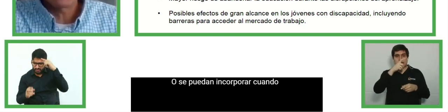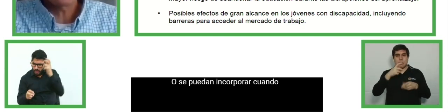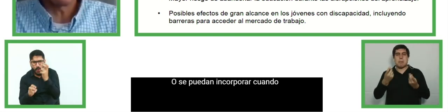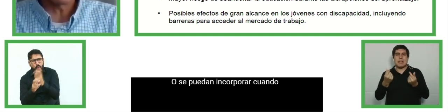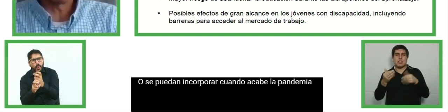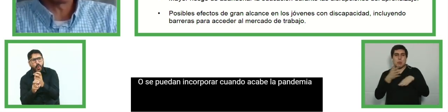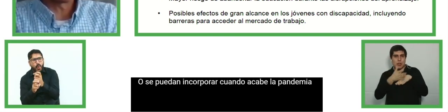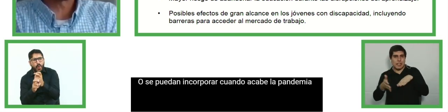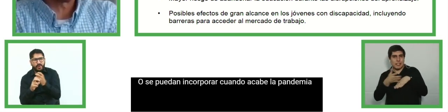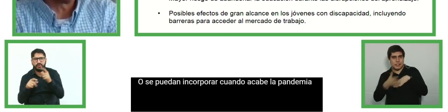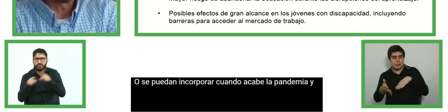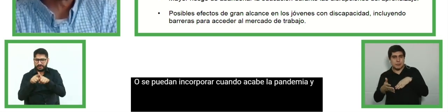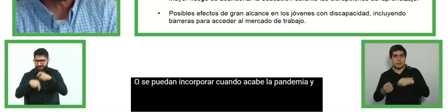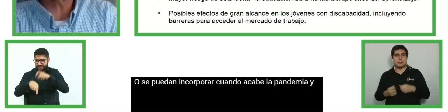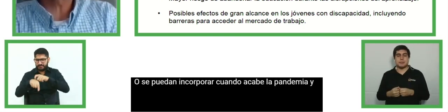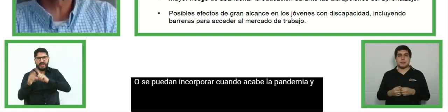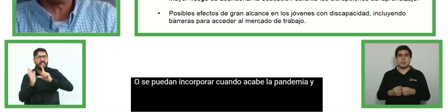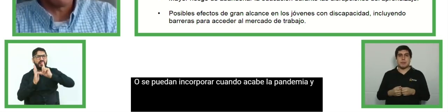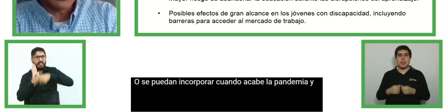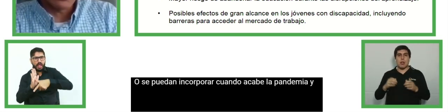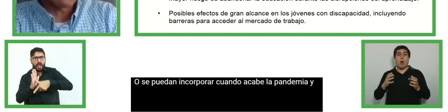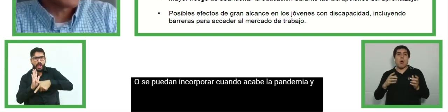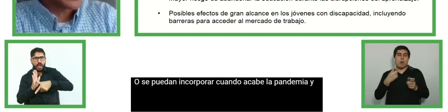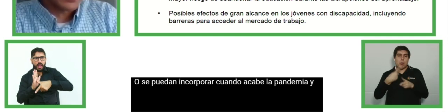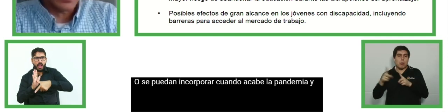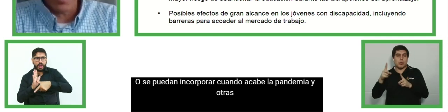not being with their